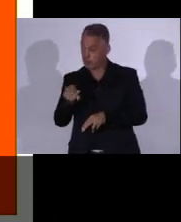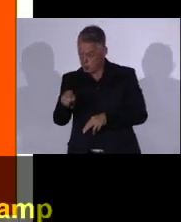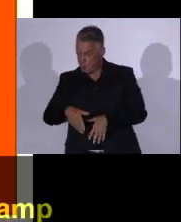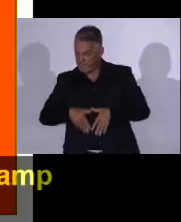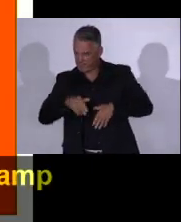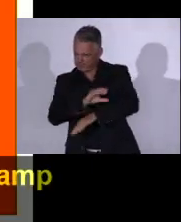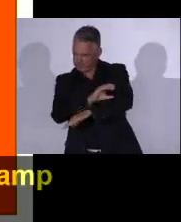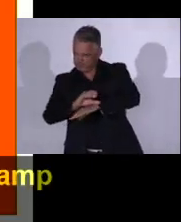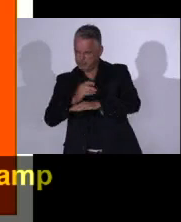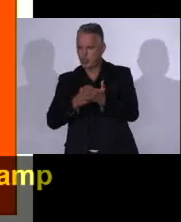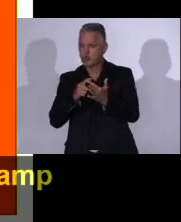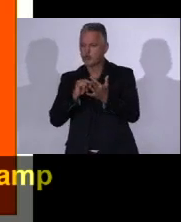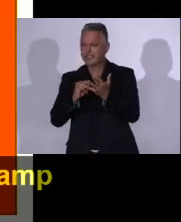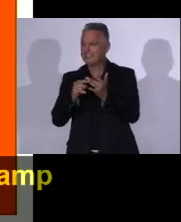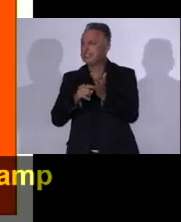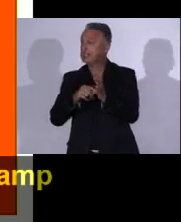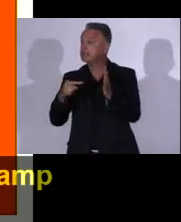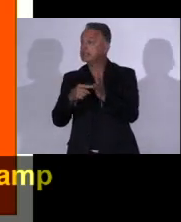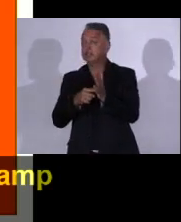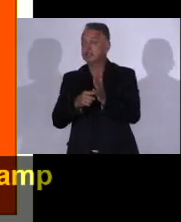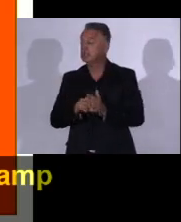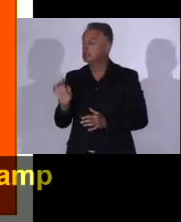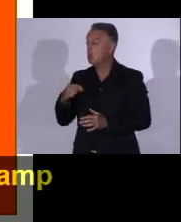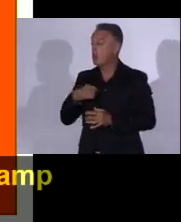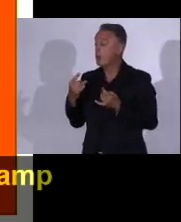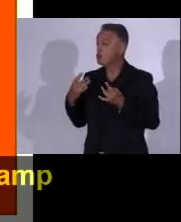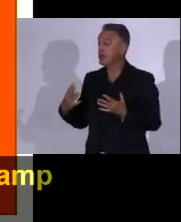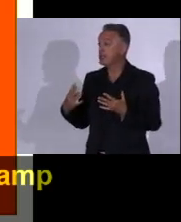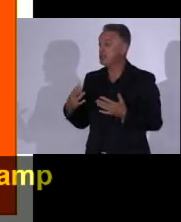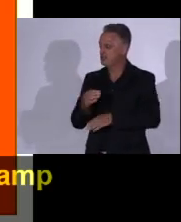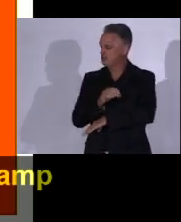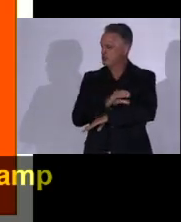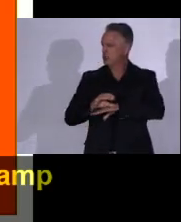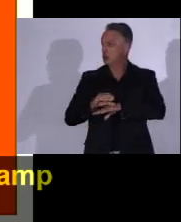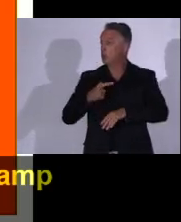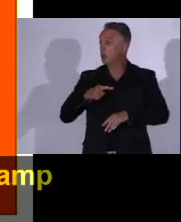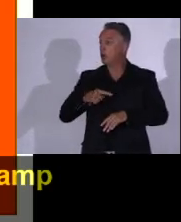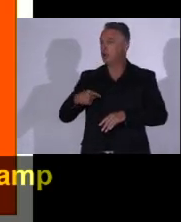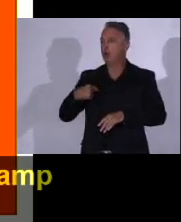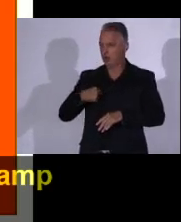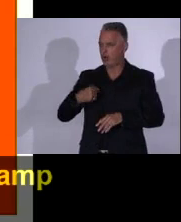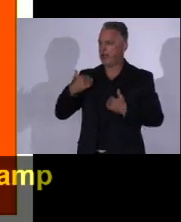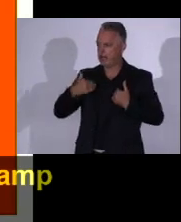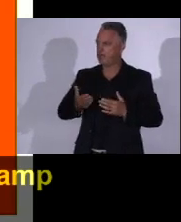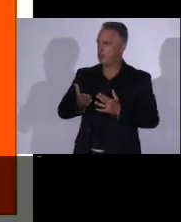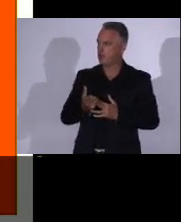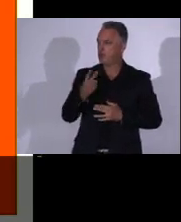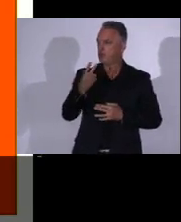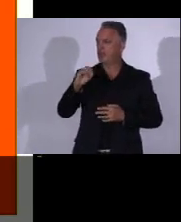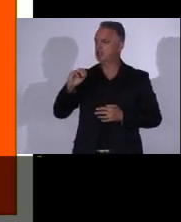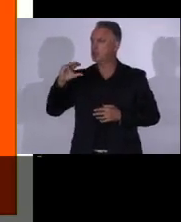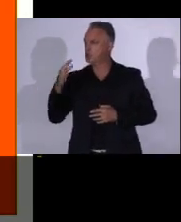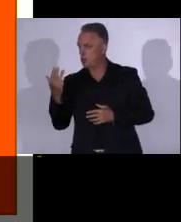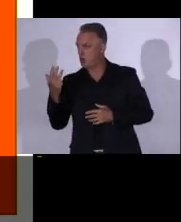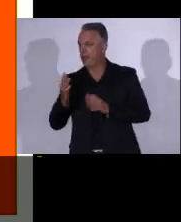said, no, I know I'm already resilient. I'm resilient because I lived through the 2009 bushfires in